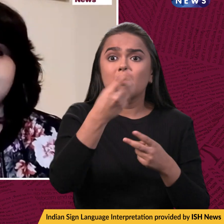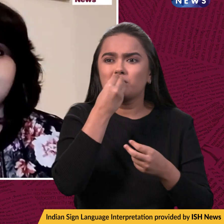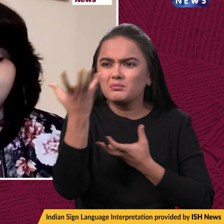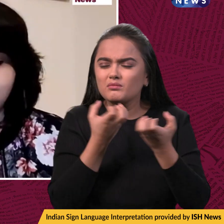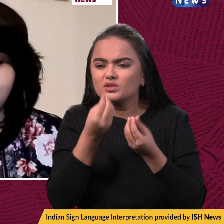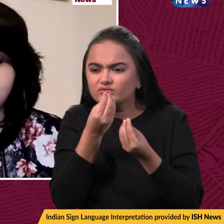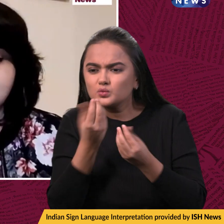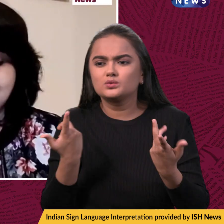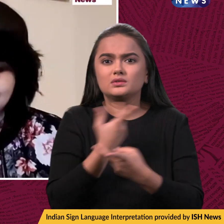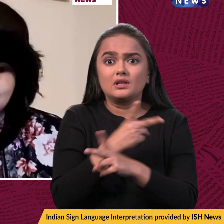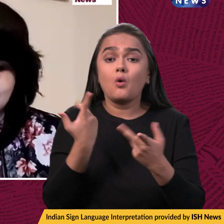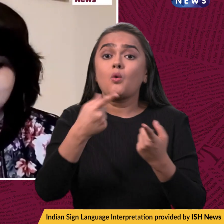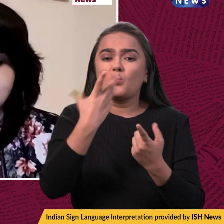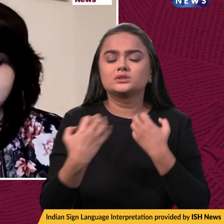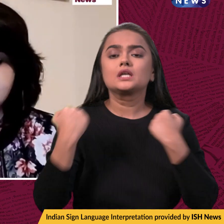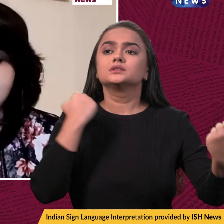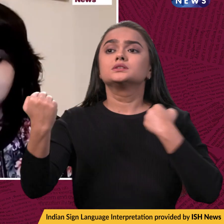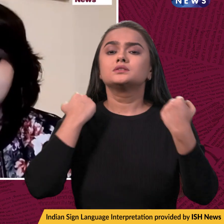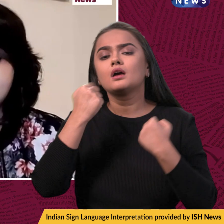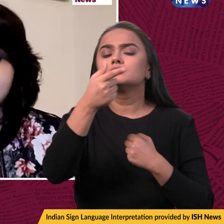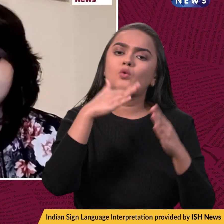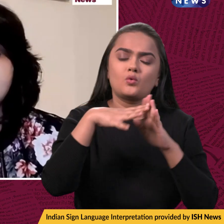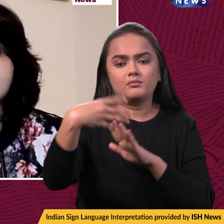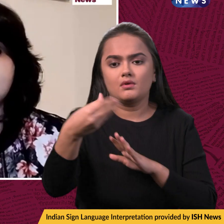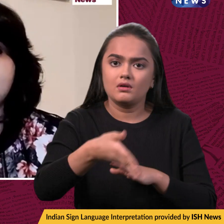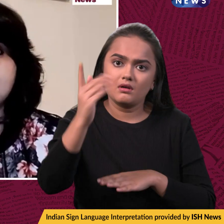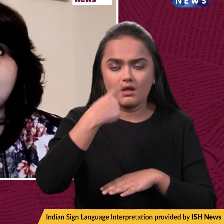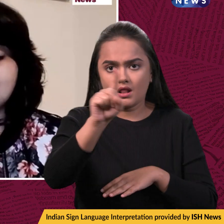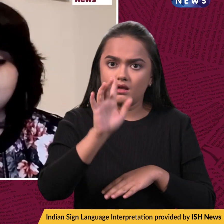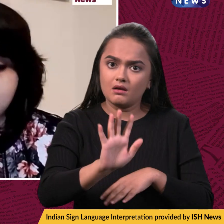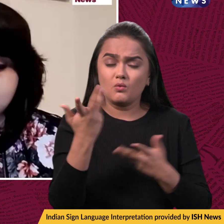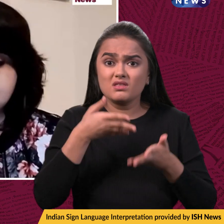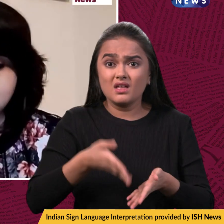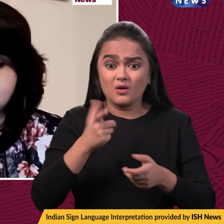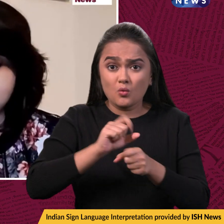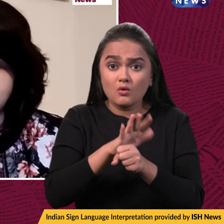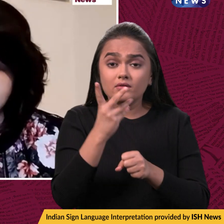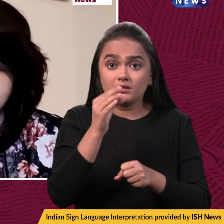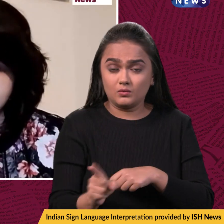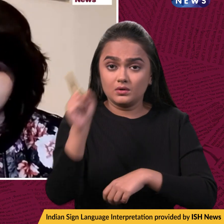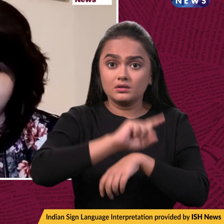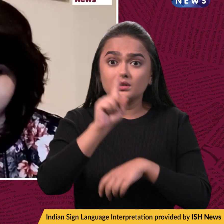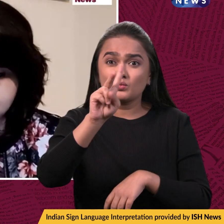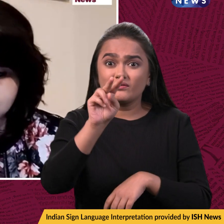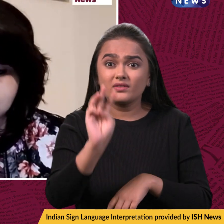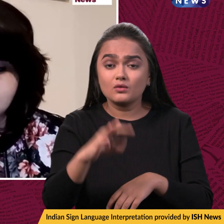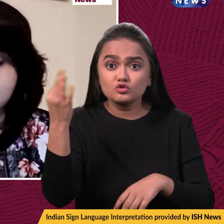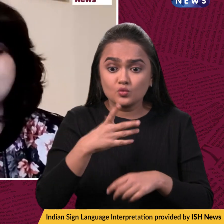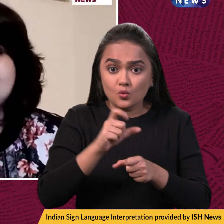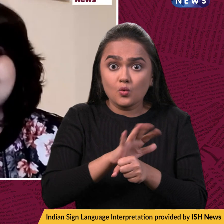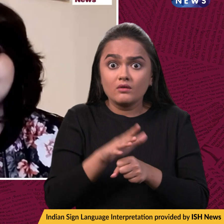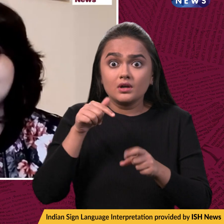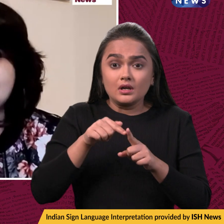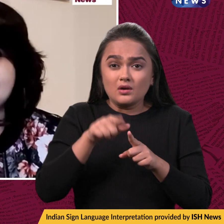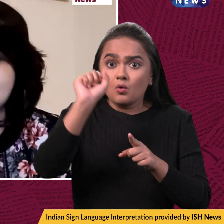buying food, or exercise. Now, this comes after Austria has recorded around 12,000 new COVID cases on Thursday,